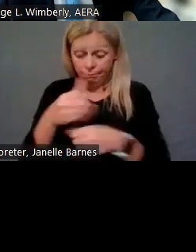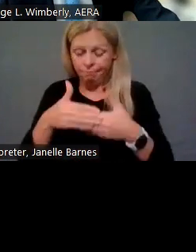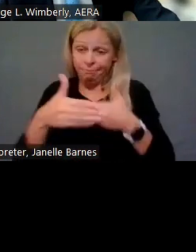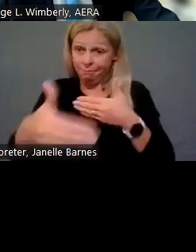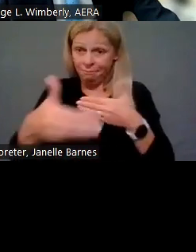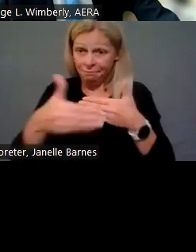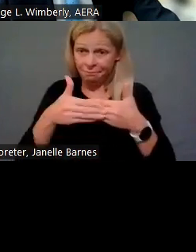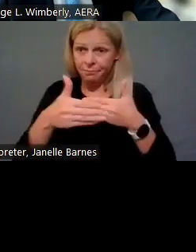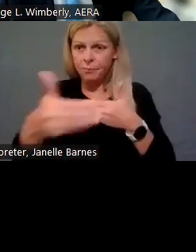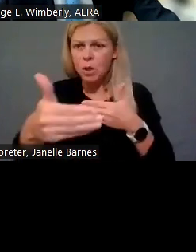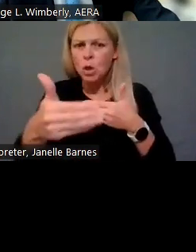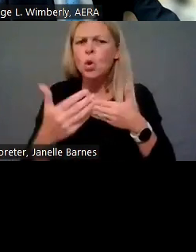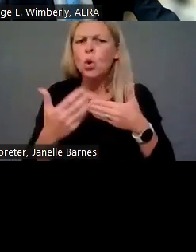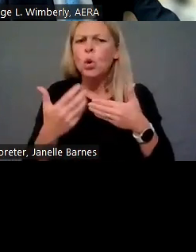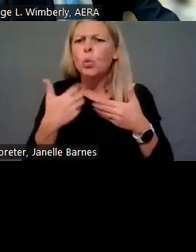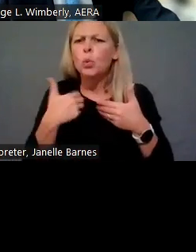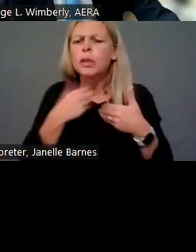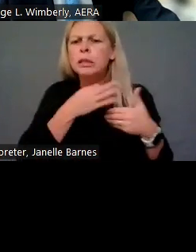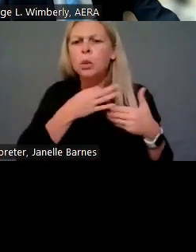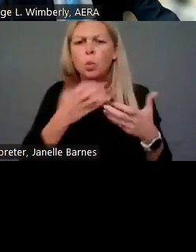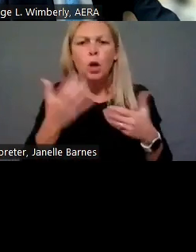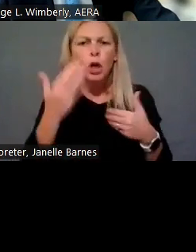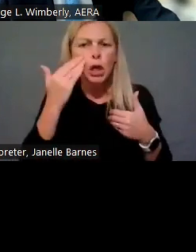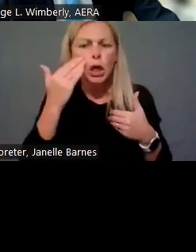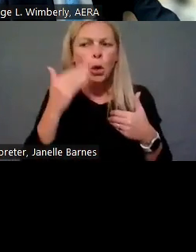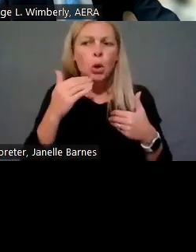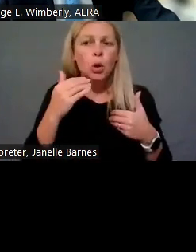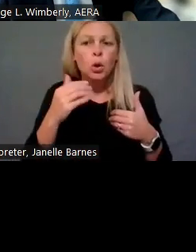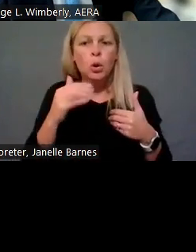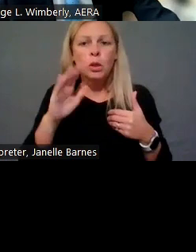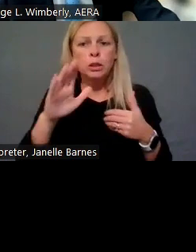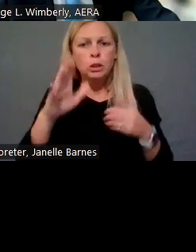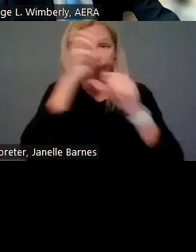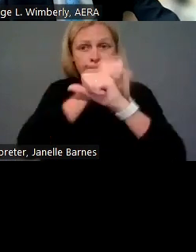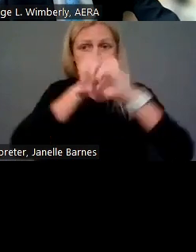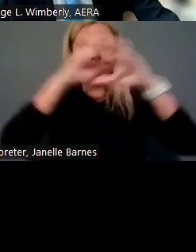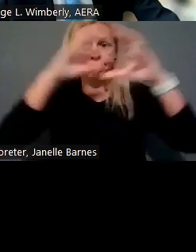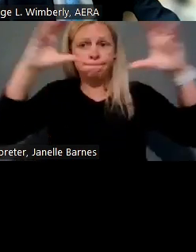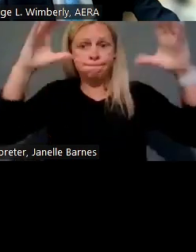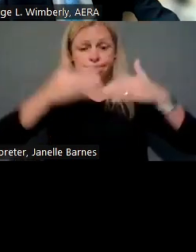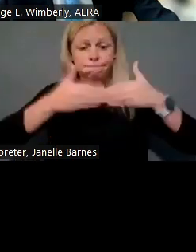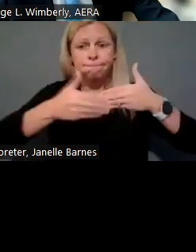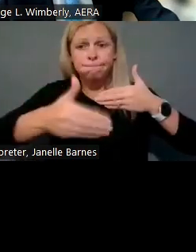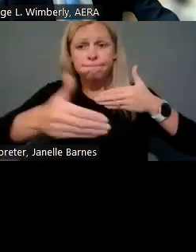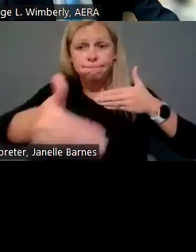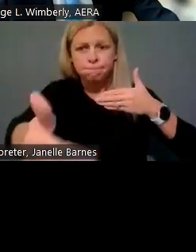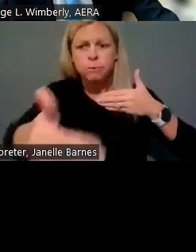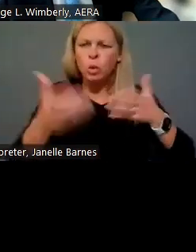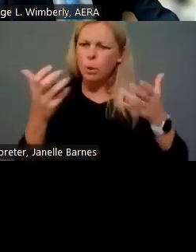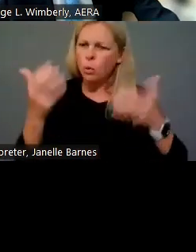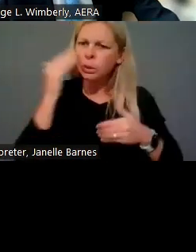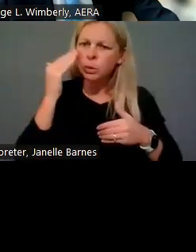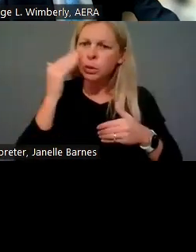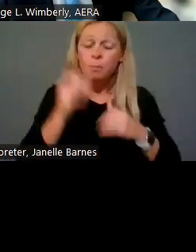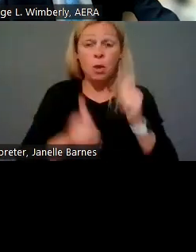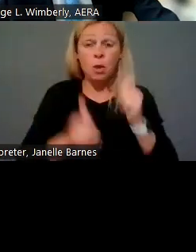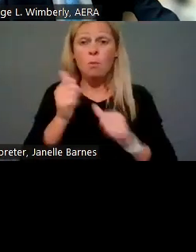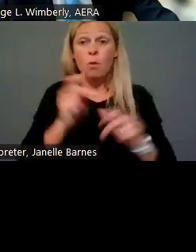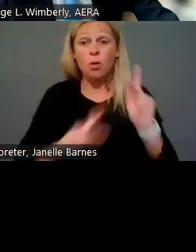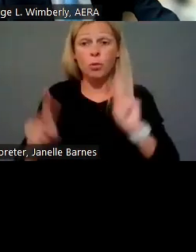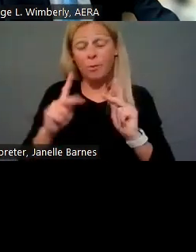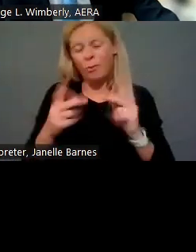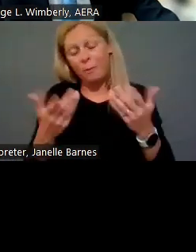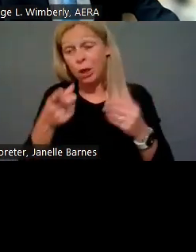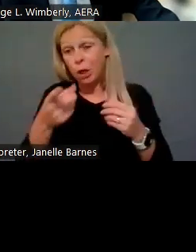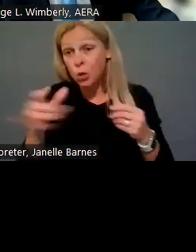where you are and how you envision this unfolding. Most people are, right now you're probably at a certain